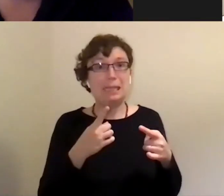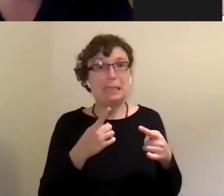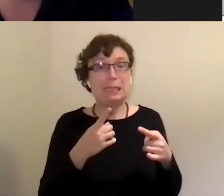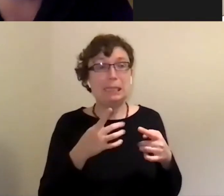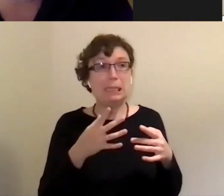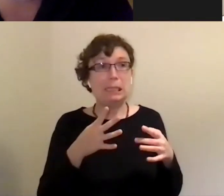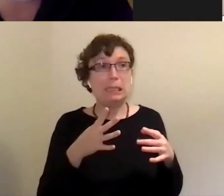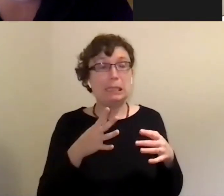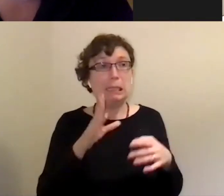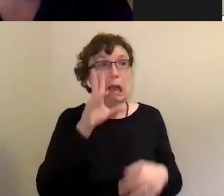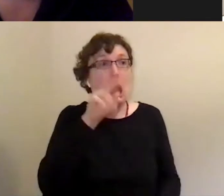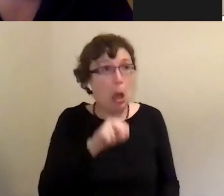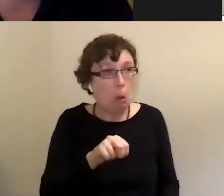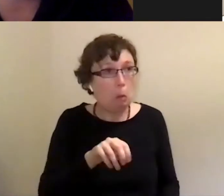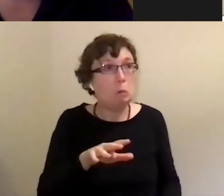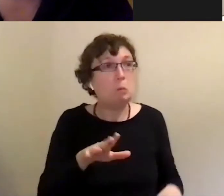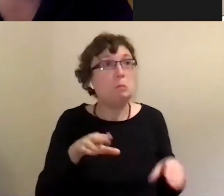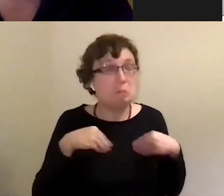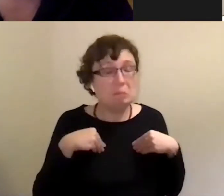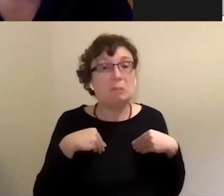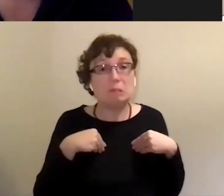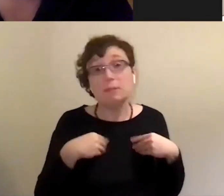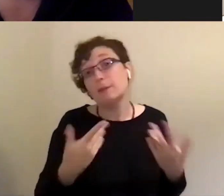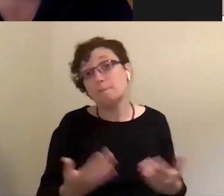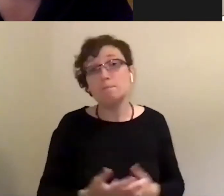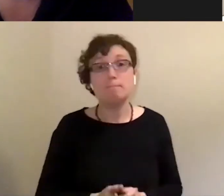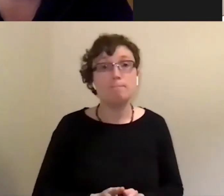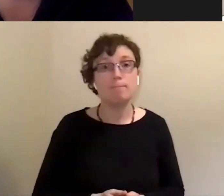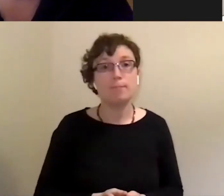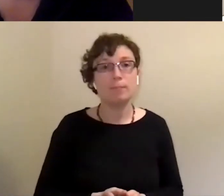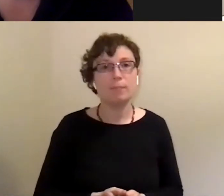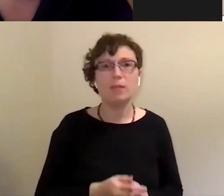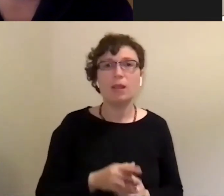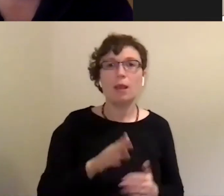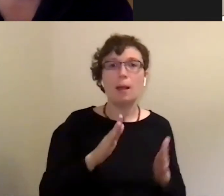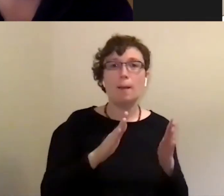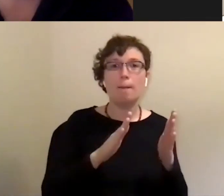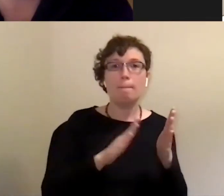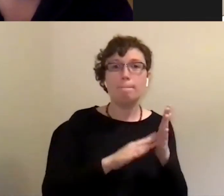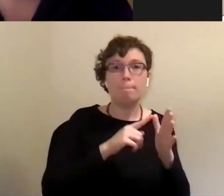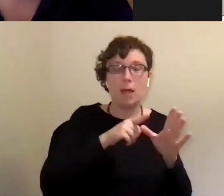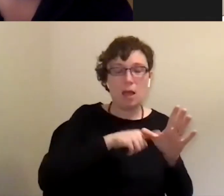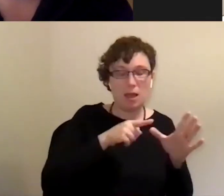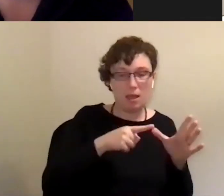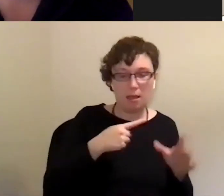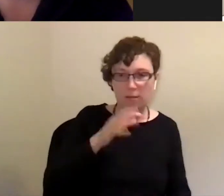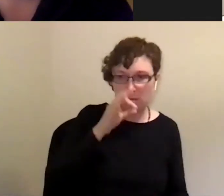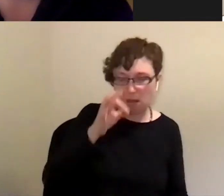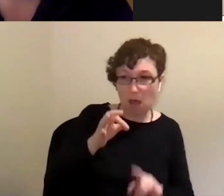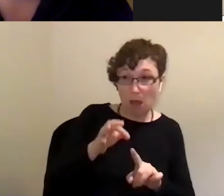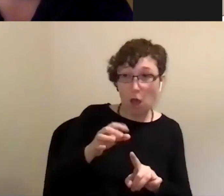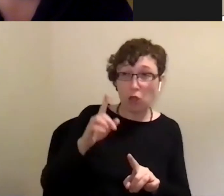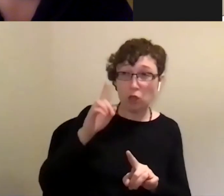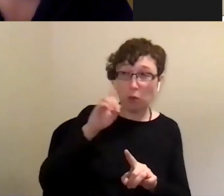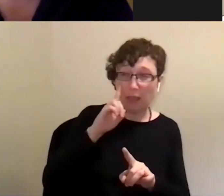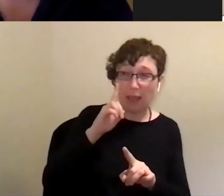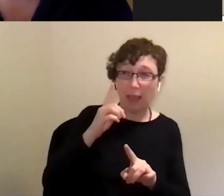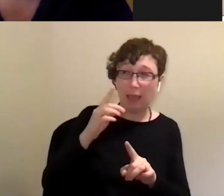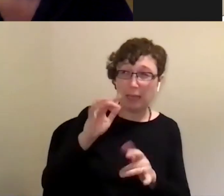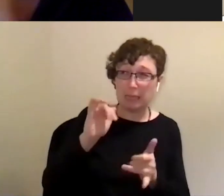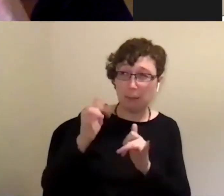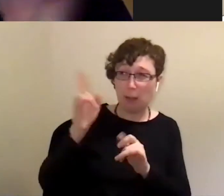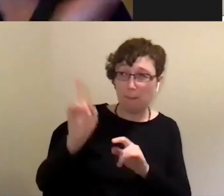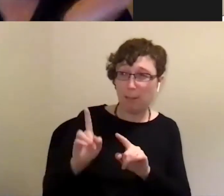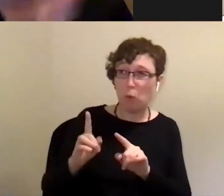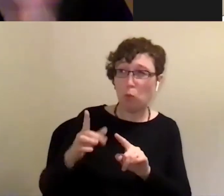Yeah. Do you think some people don't want to see like racism or to admit that it exists